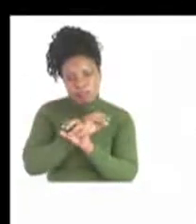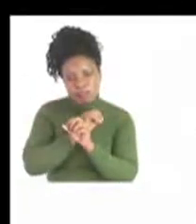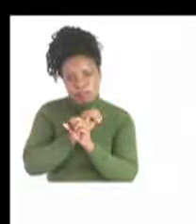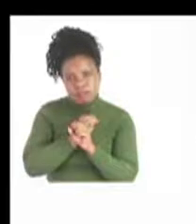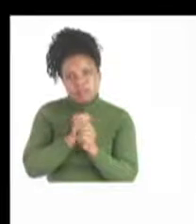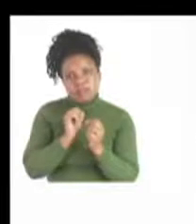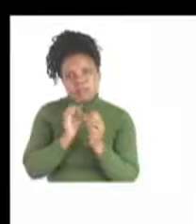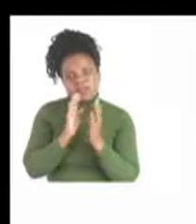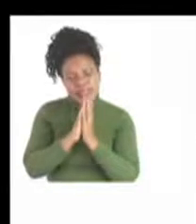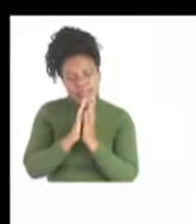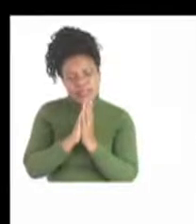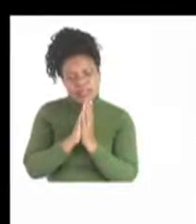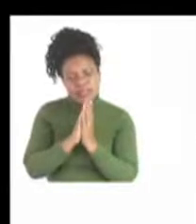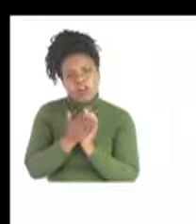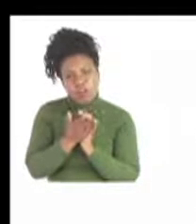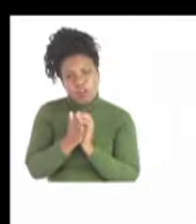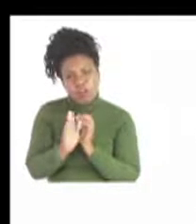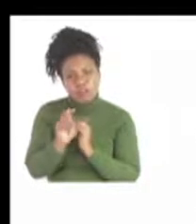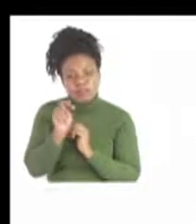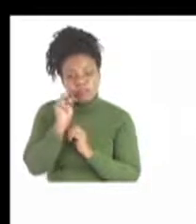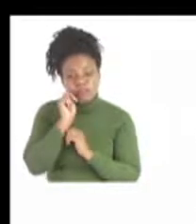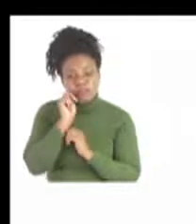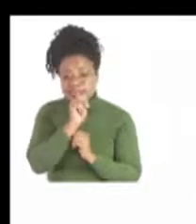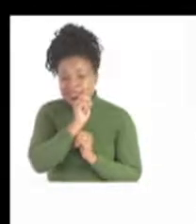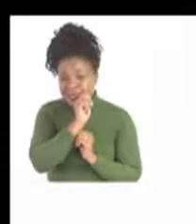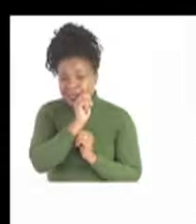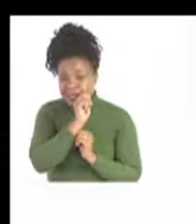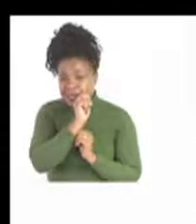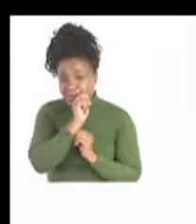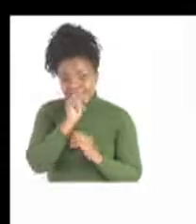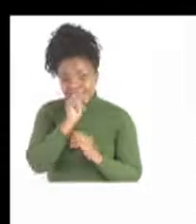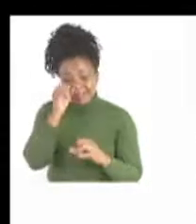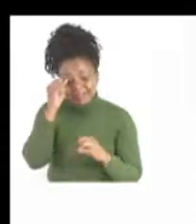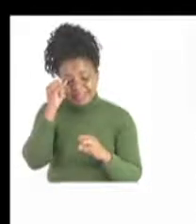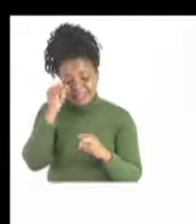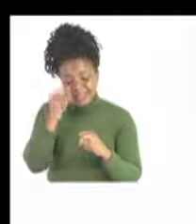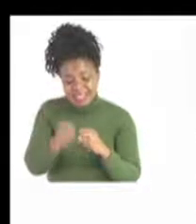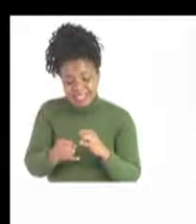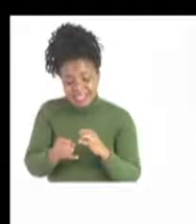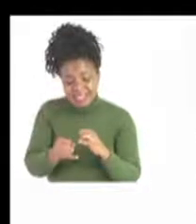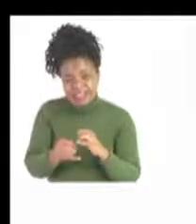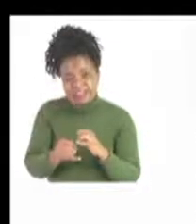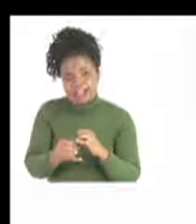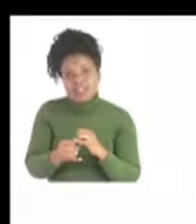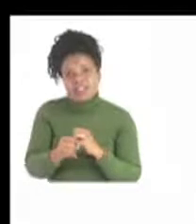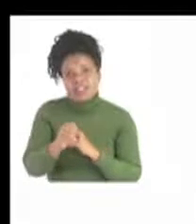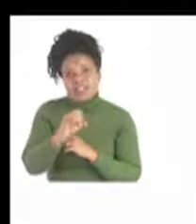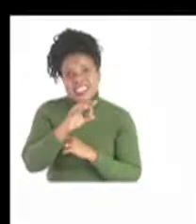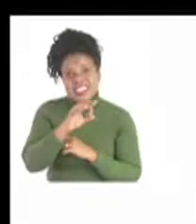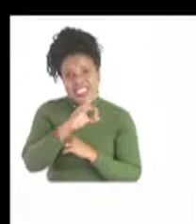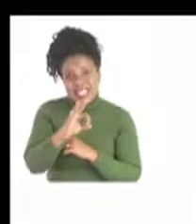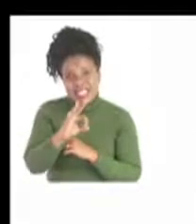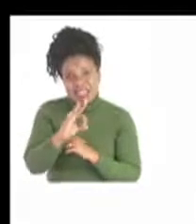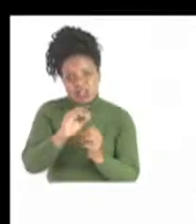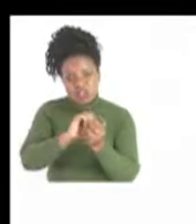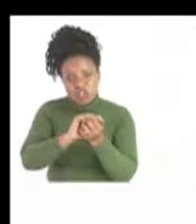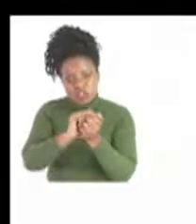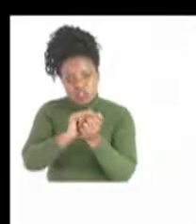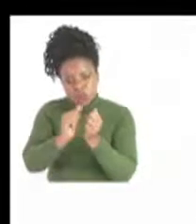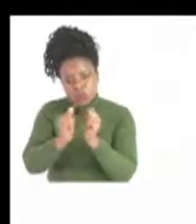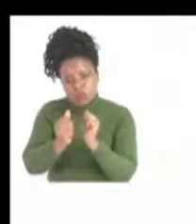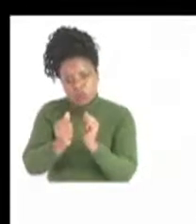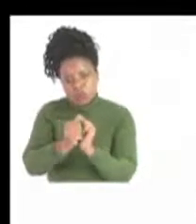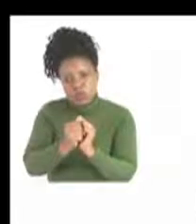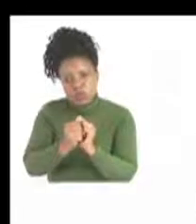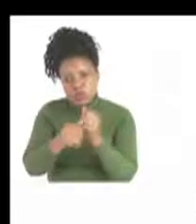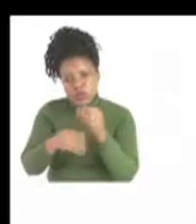were flying through the air, about to make a stop. The shelves of Santa's workshop had been emptied